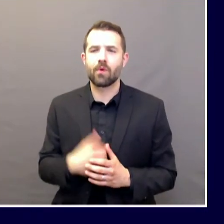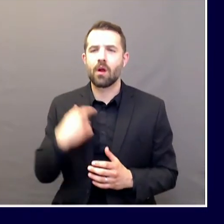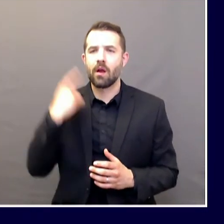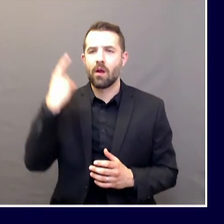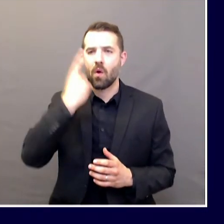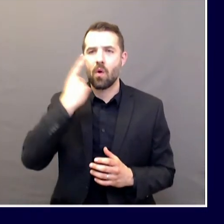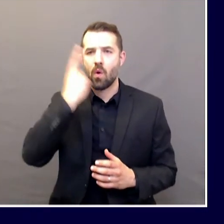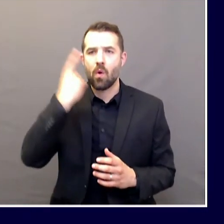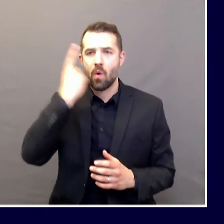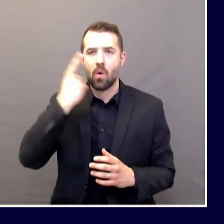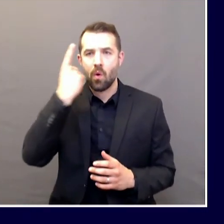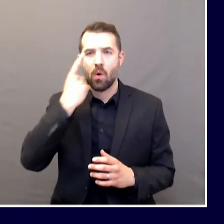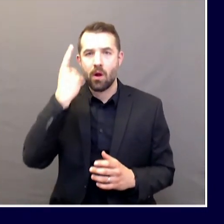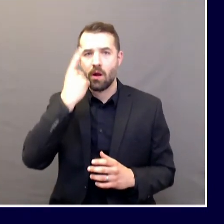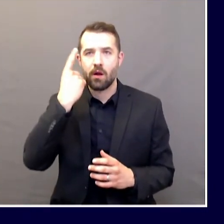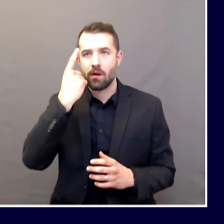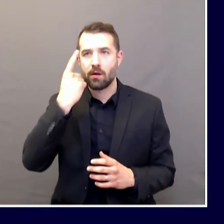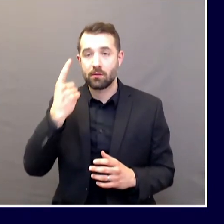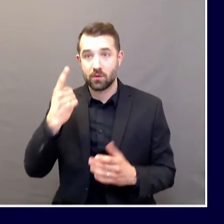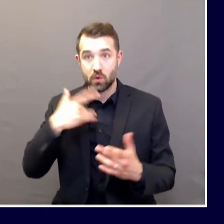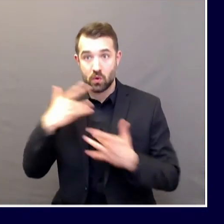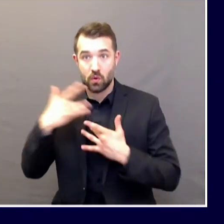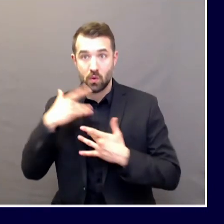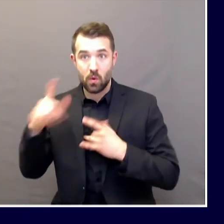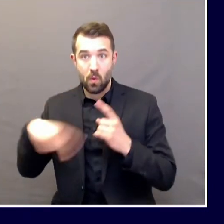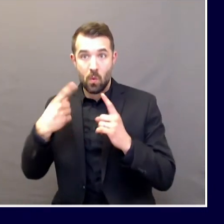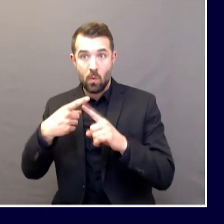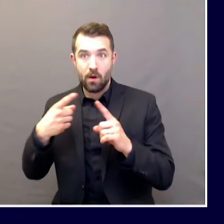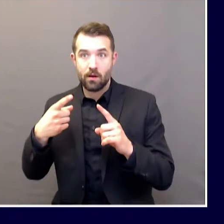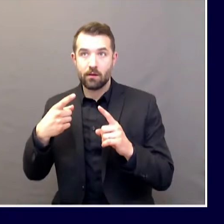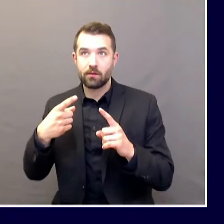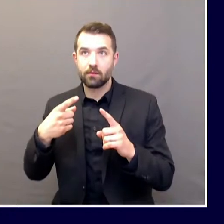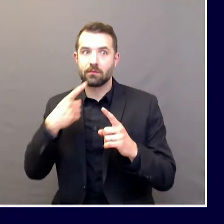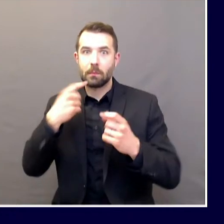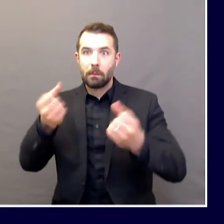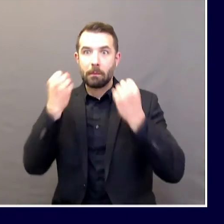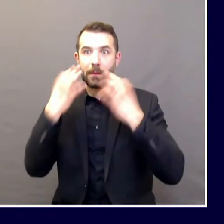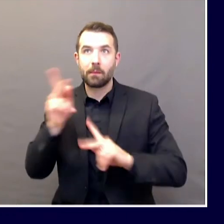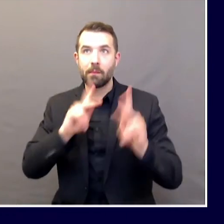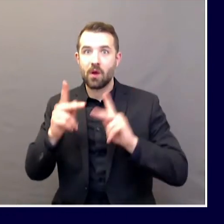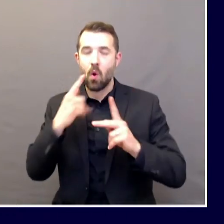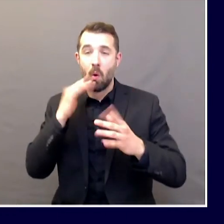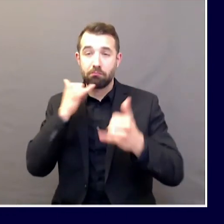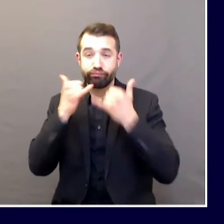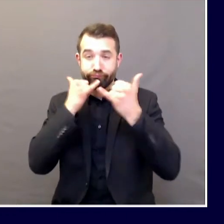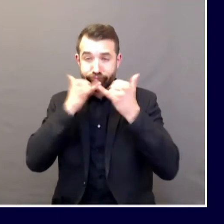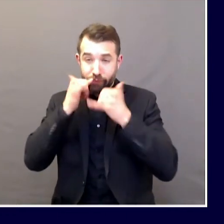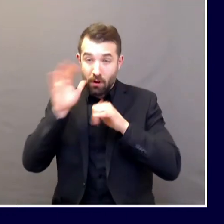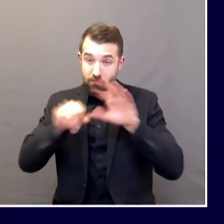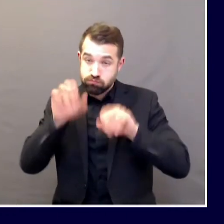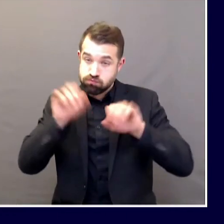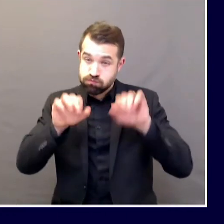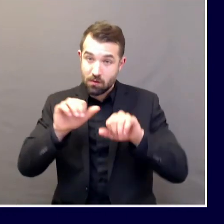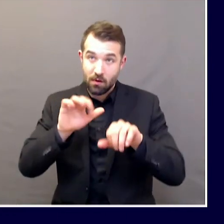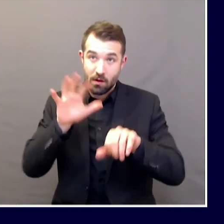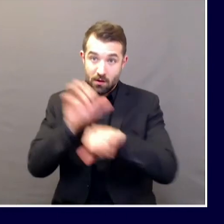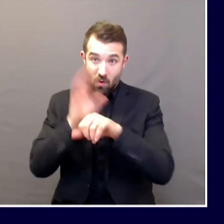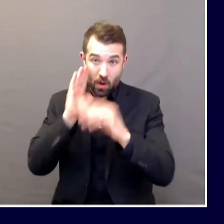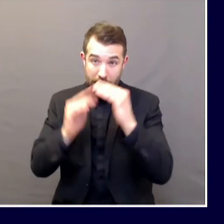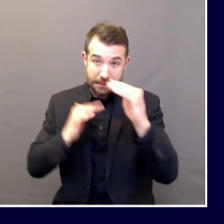once, those with more resources and easier access to healthcare systems will be able to get the vaccine faster at the expense